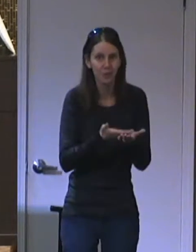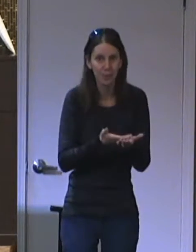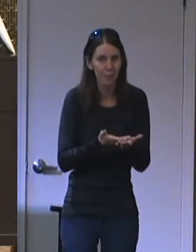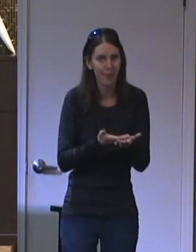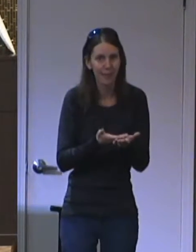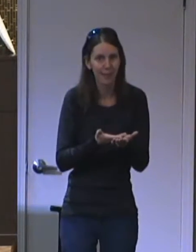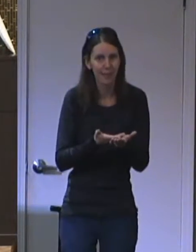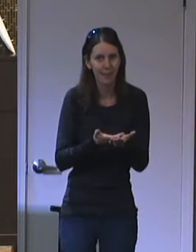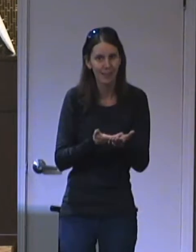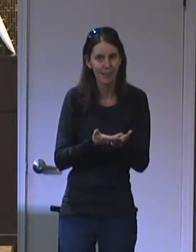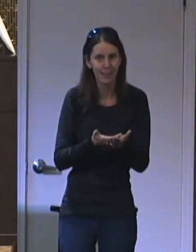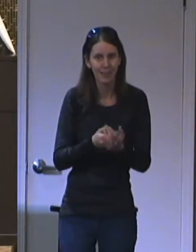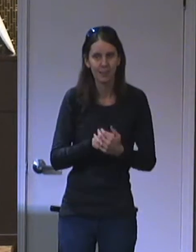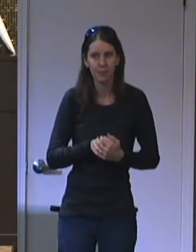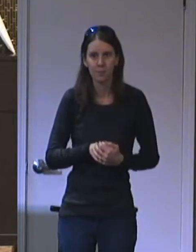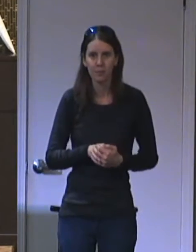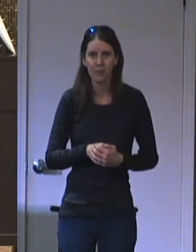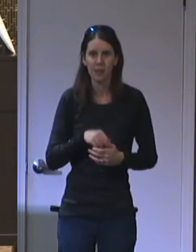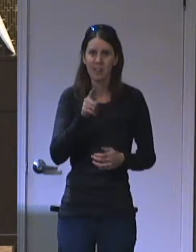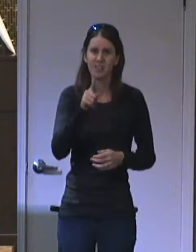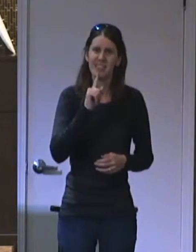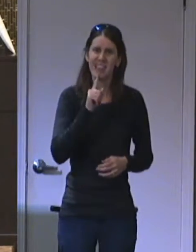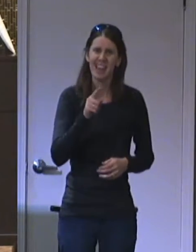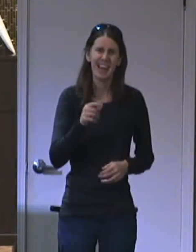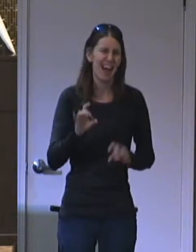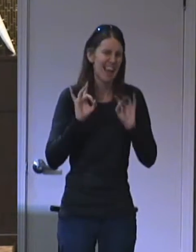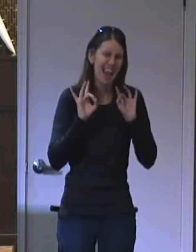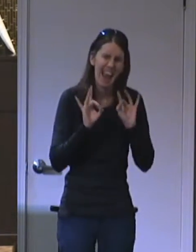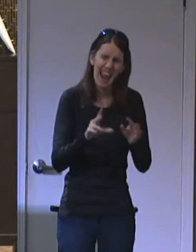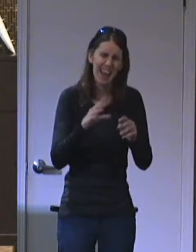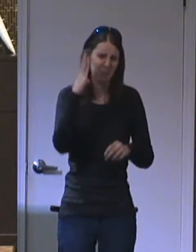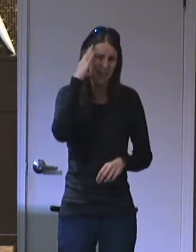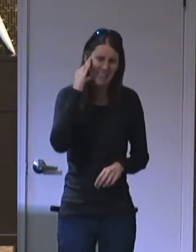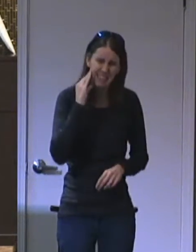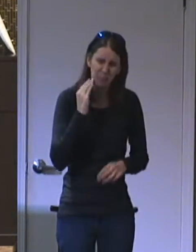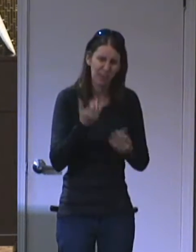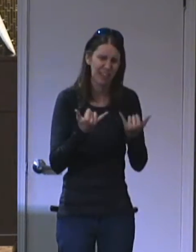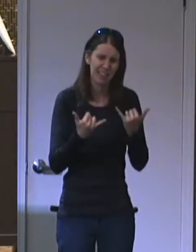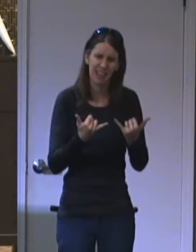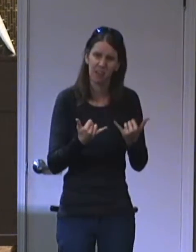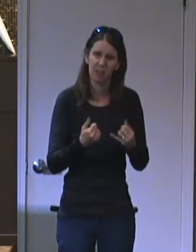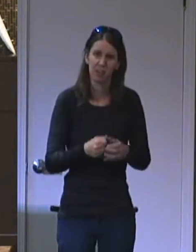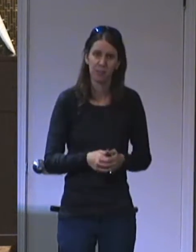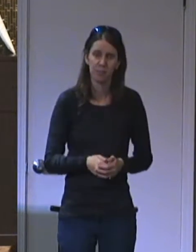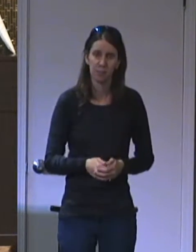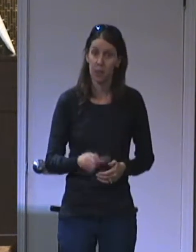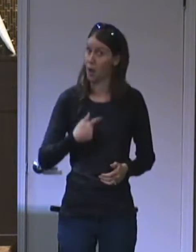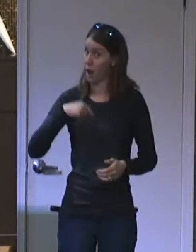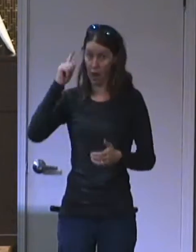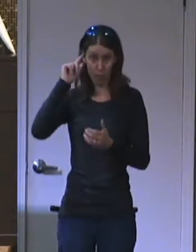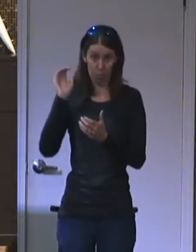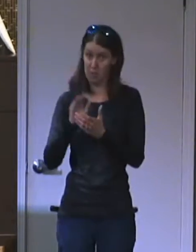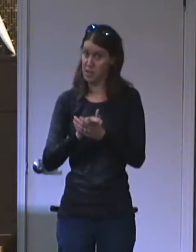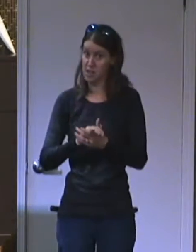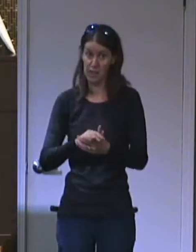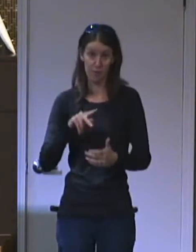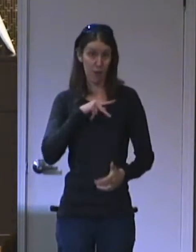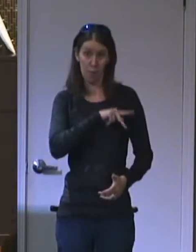be? You say, I hate being here. I don't believe that Paul loved the beatings.